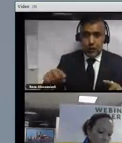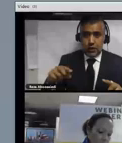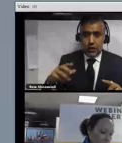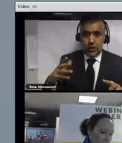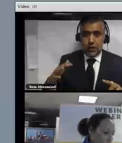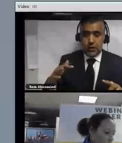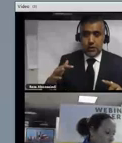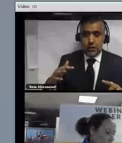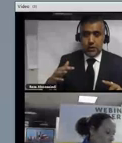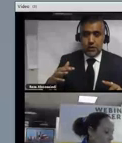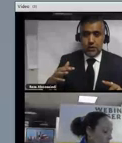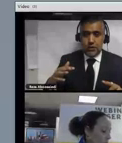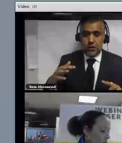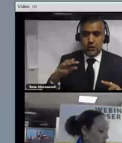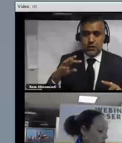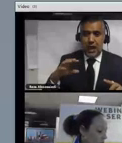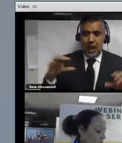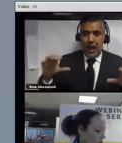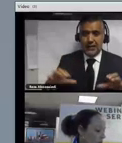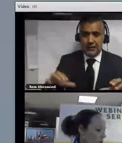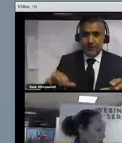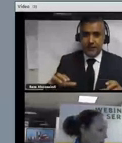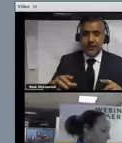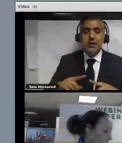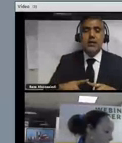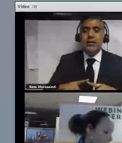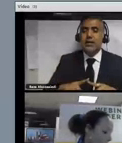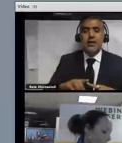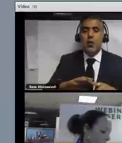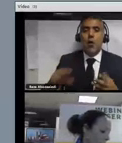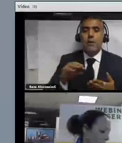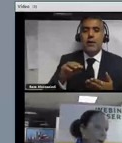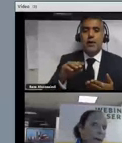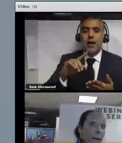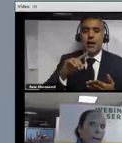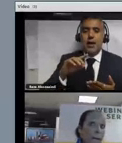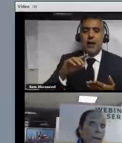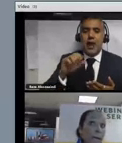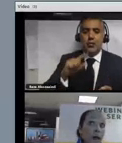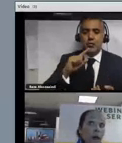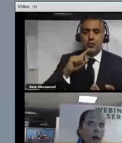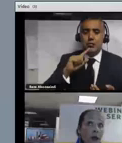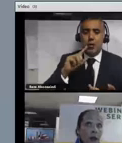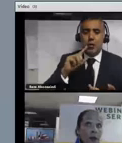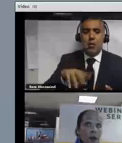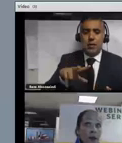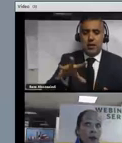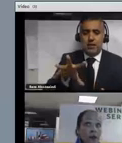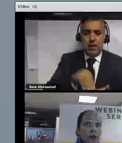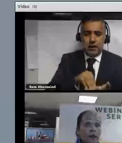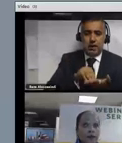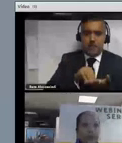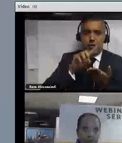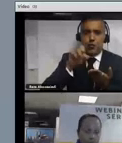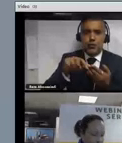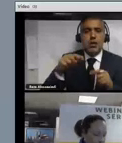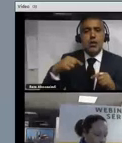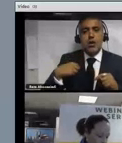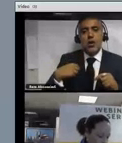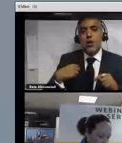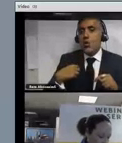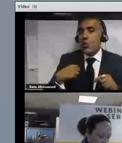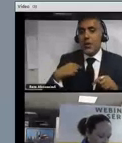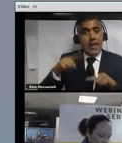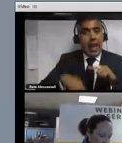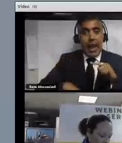those 6 activities in the Washington Group, they're not going to be picked up by those questions. We can't pick up